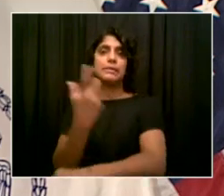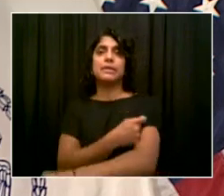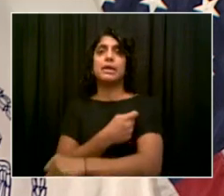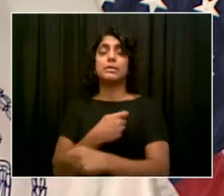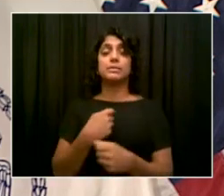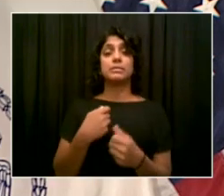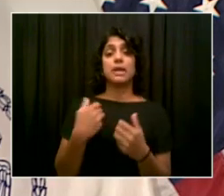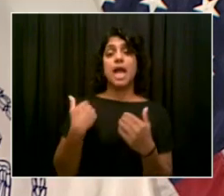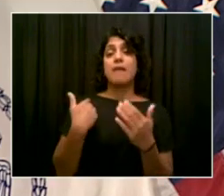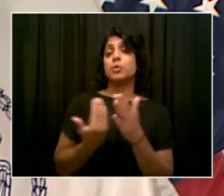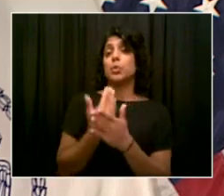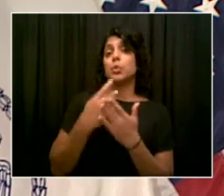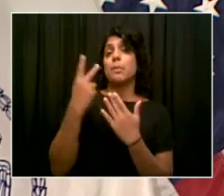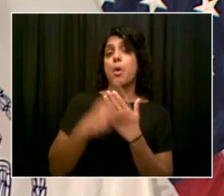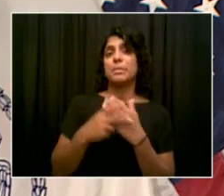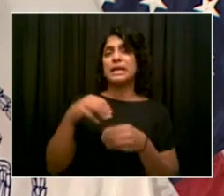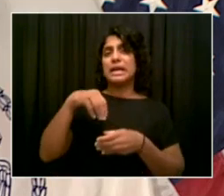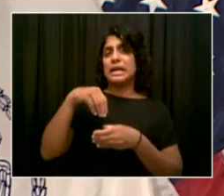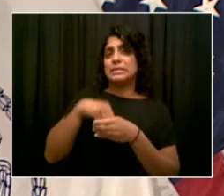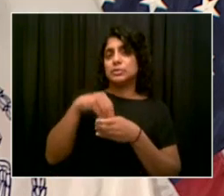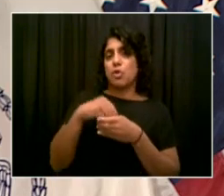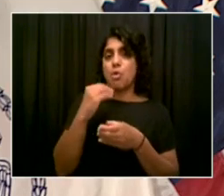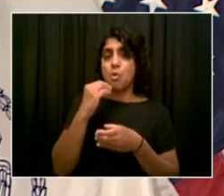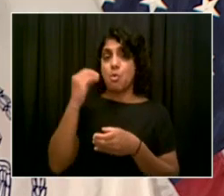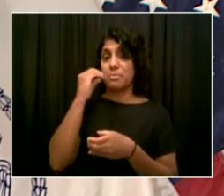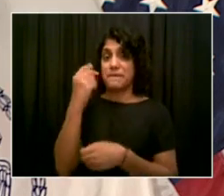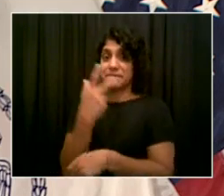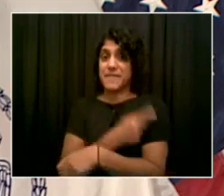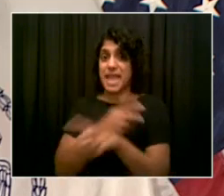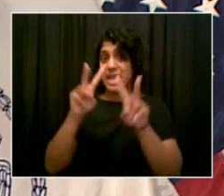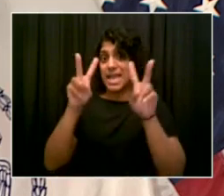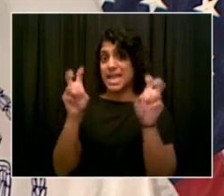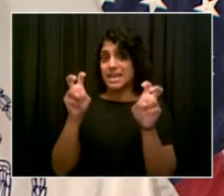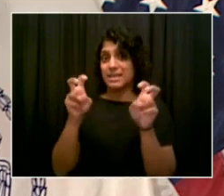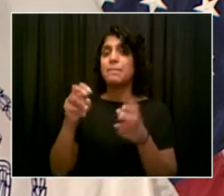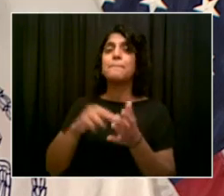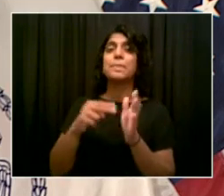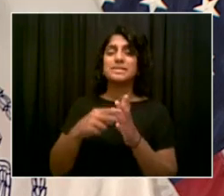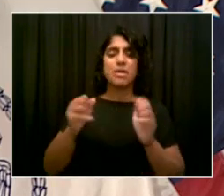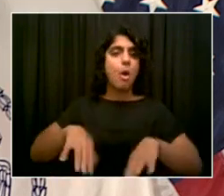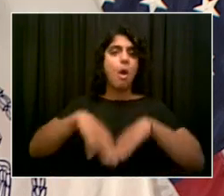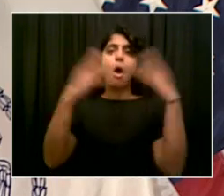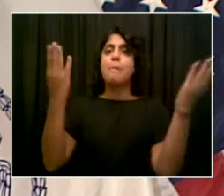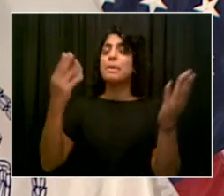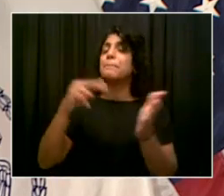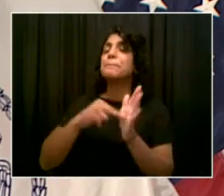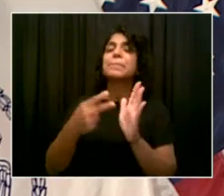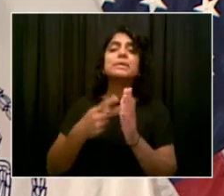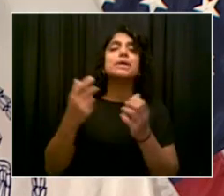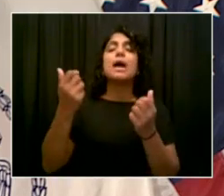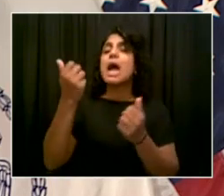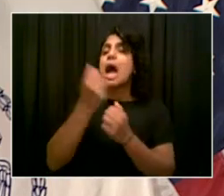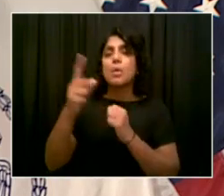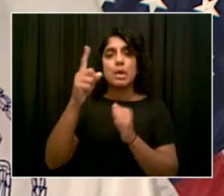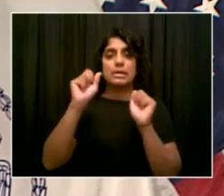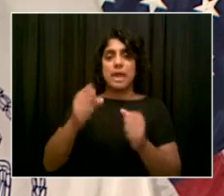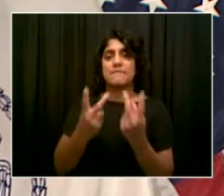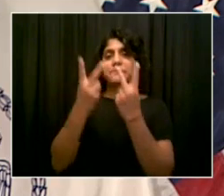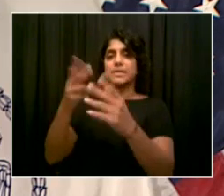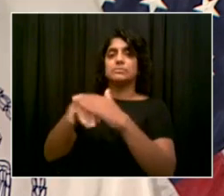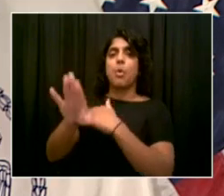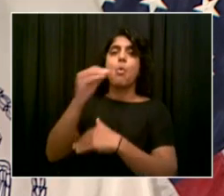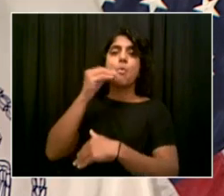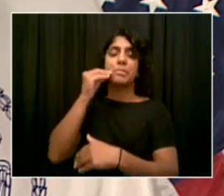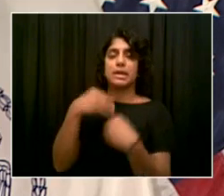extraordinary. I think that will help. I think the referral bonuses will help because they'll get community-based organizations and houses of worship involved.